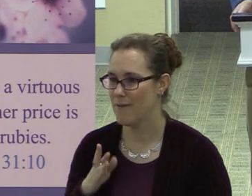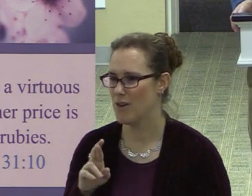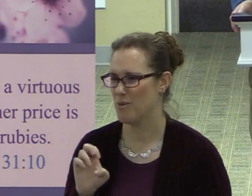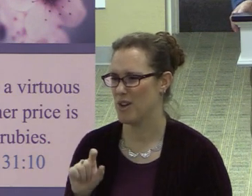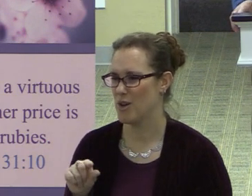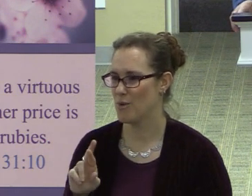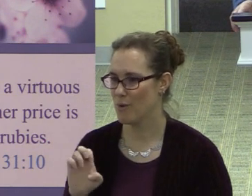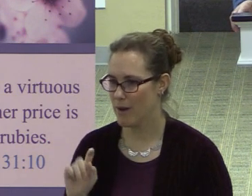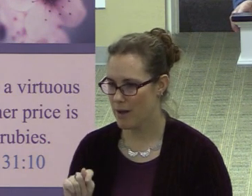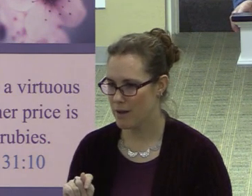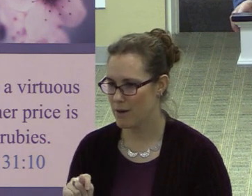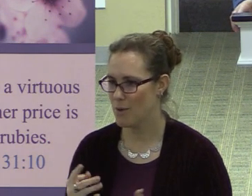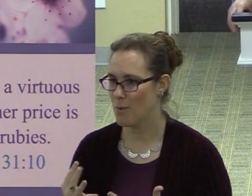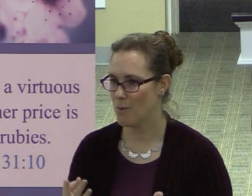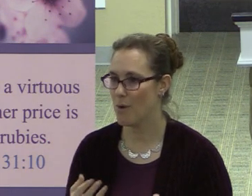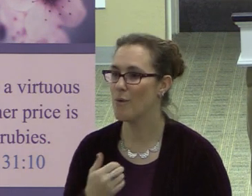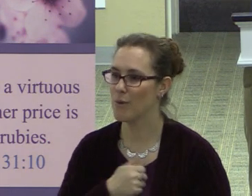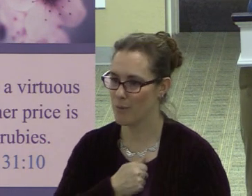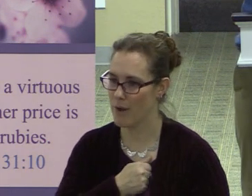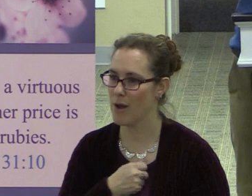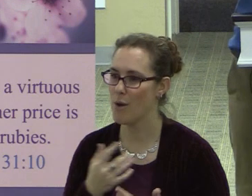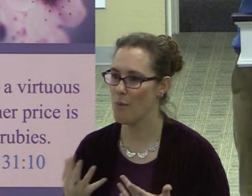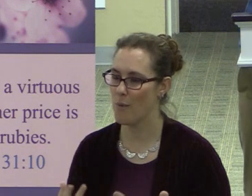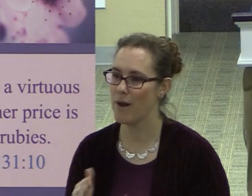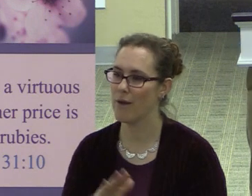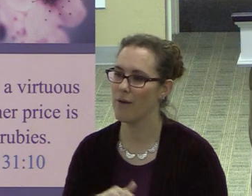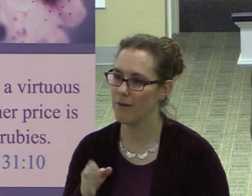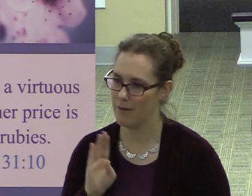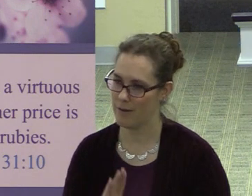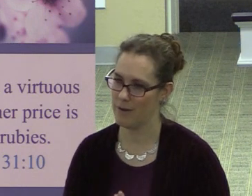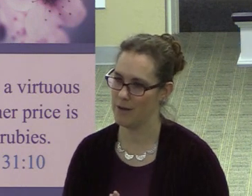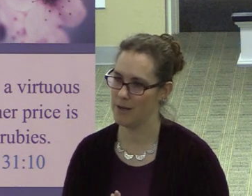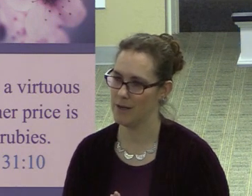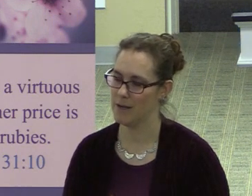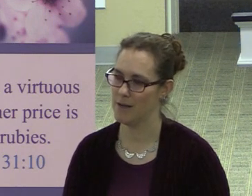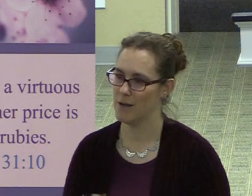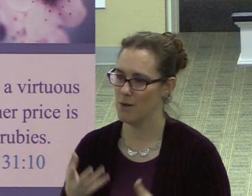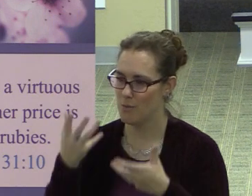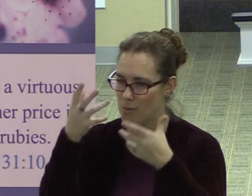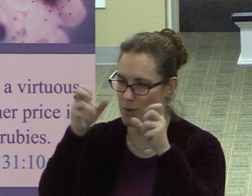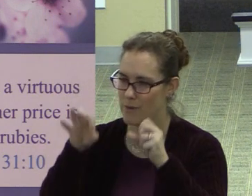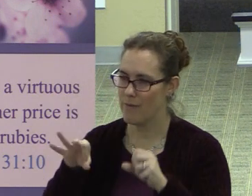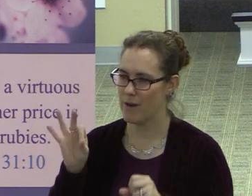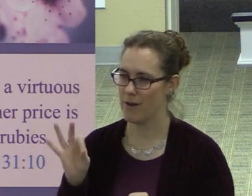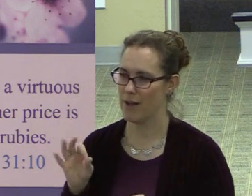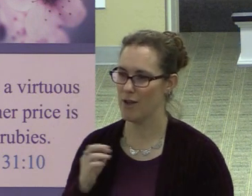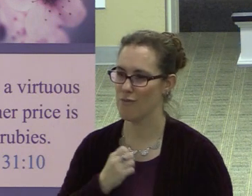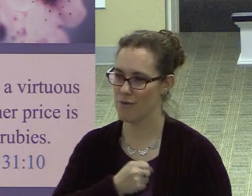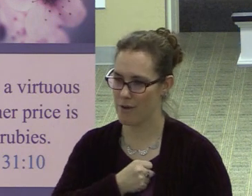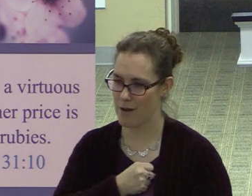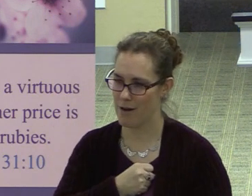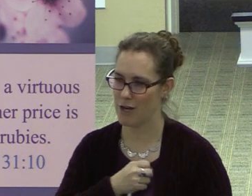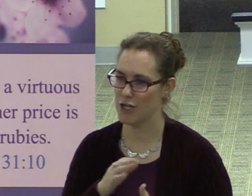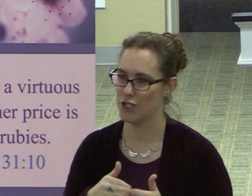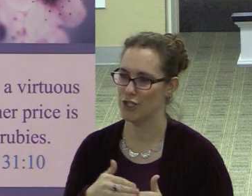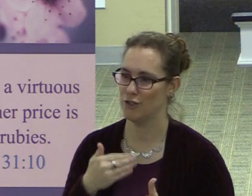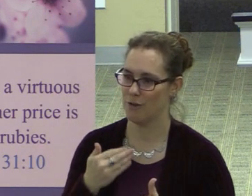God. Never. But just like Moses found out, he very much regretted jumping ahead of